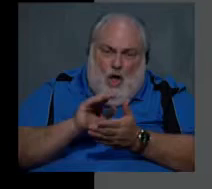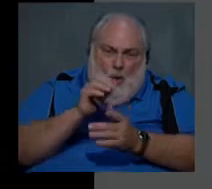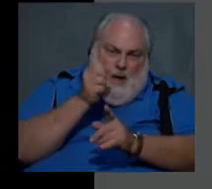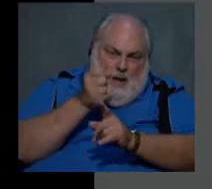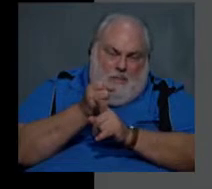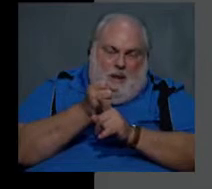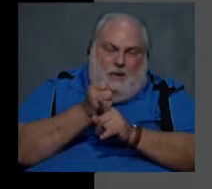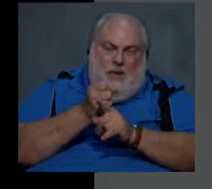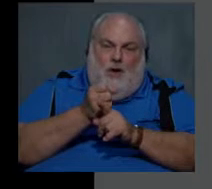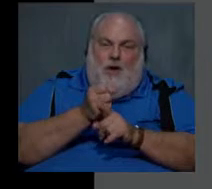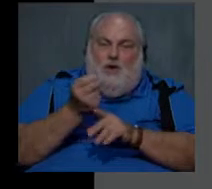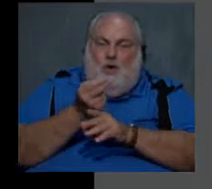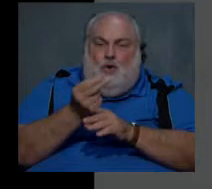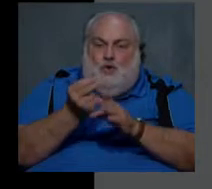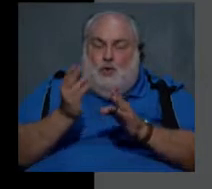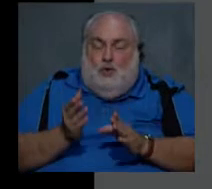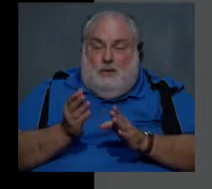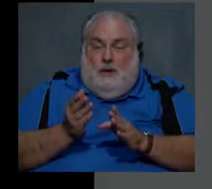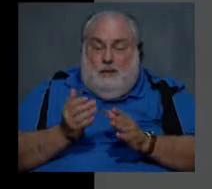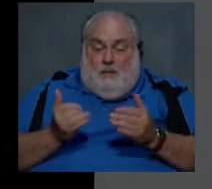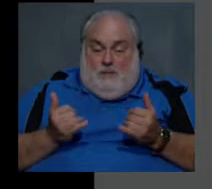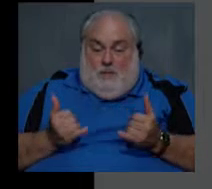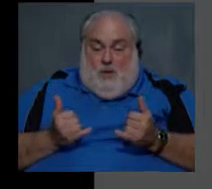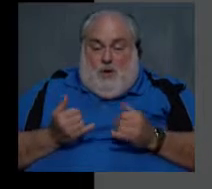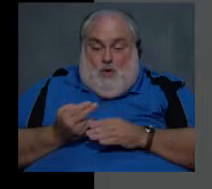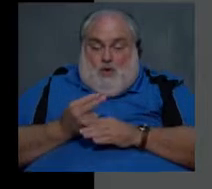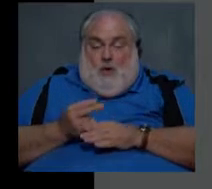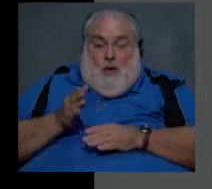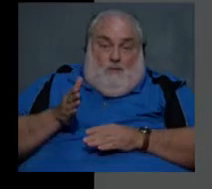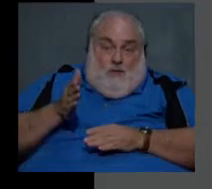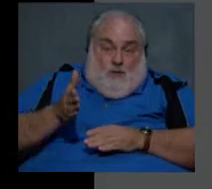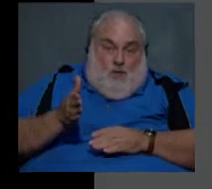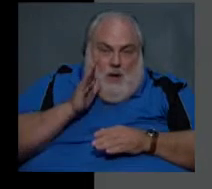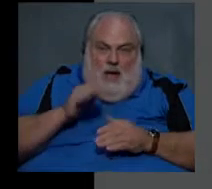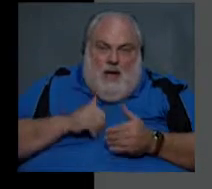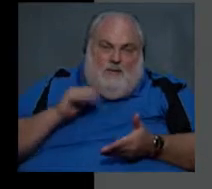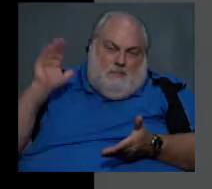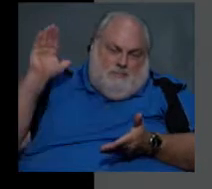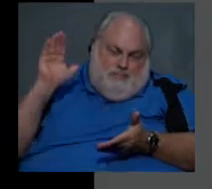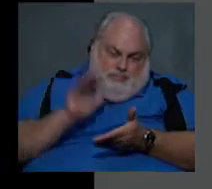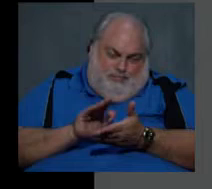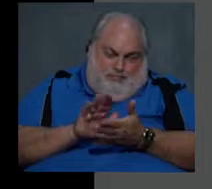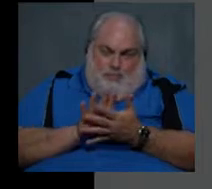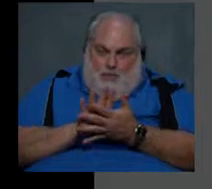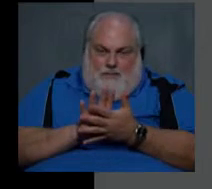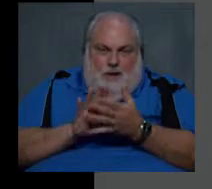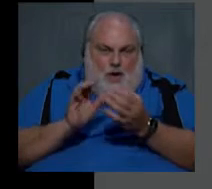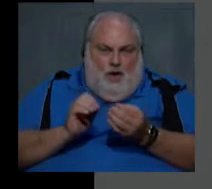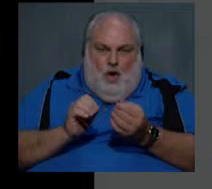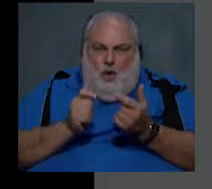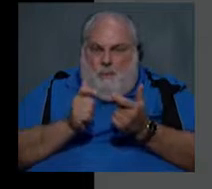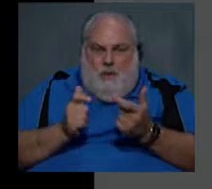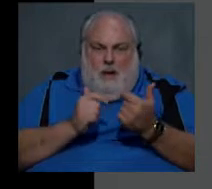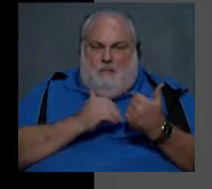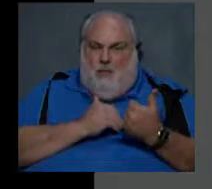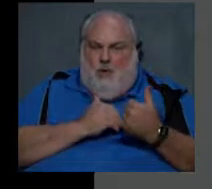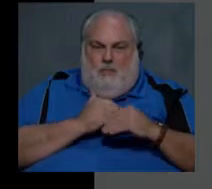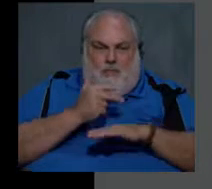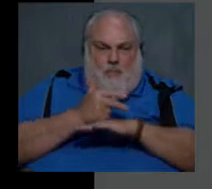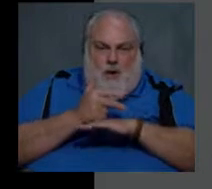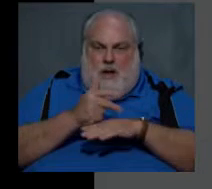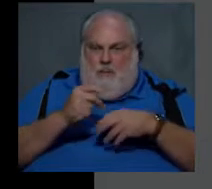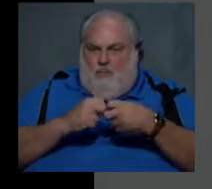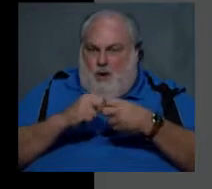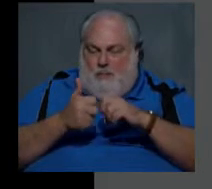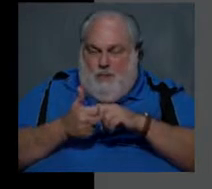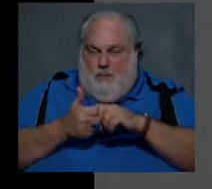users. The applicant notes, as with the current user, the future users would generate very little traffic and create no burdensome parking problems.